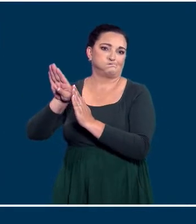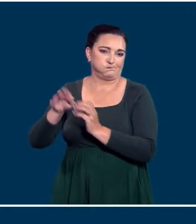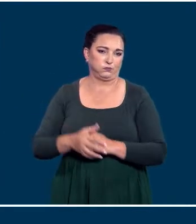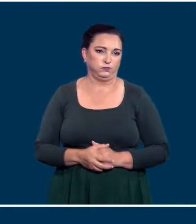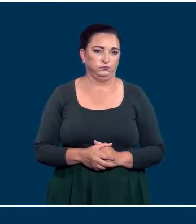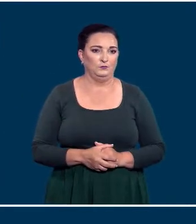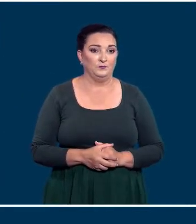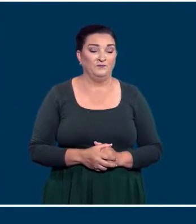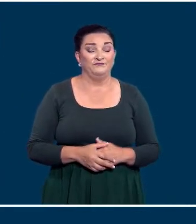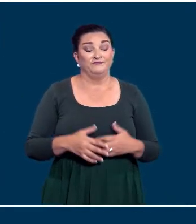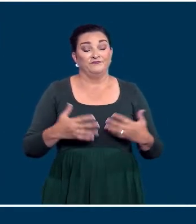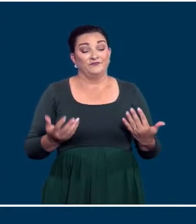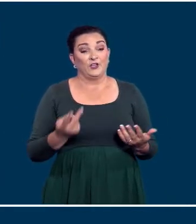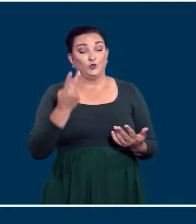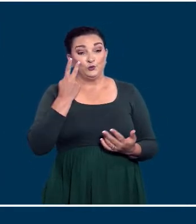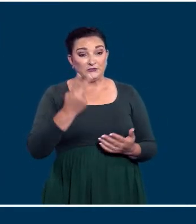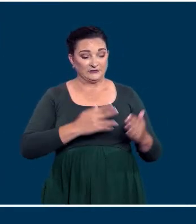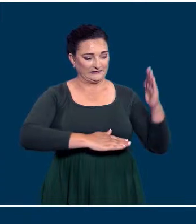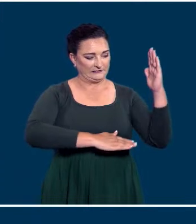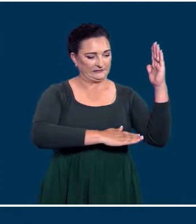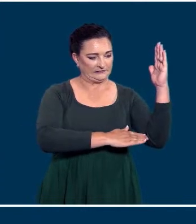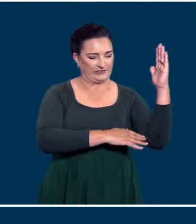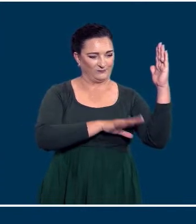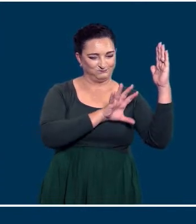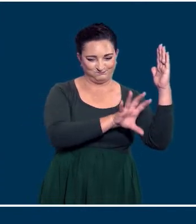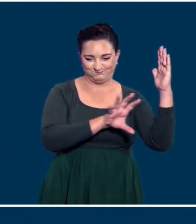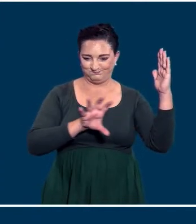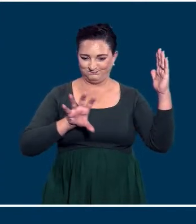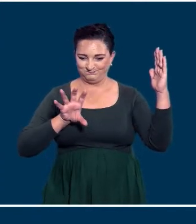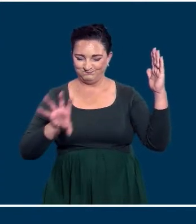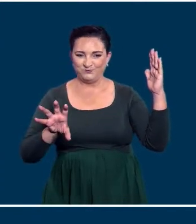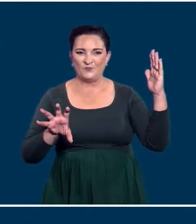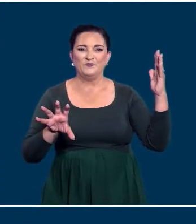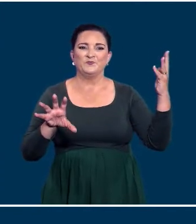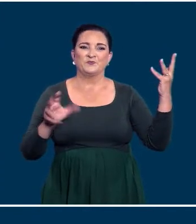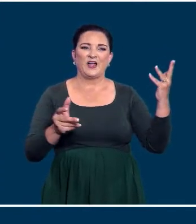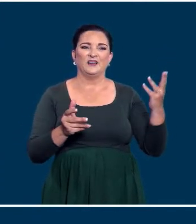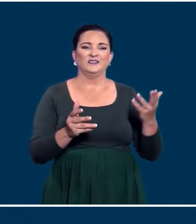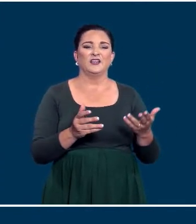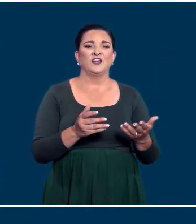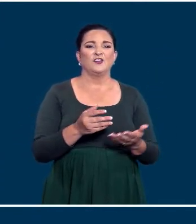one takeaway from this is that rate cuts, among other things, are